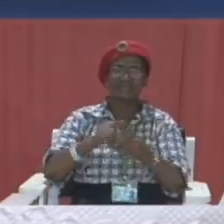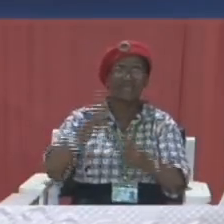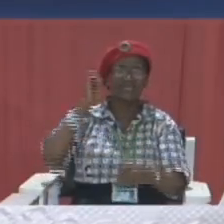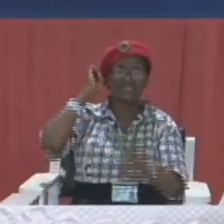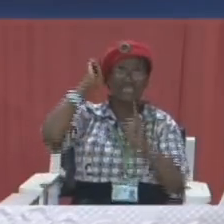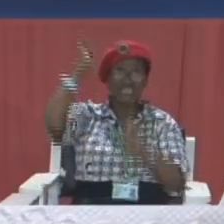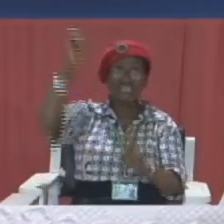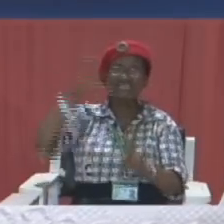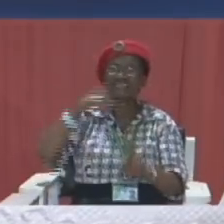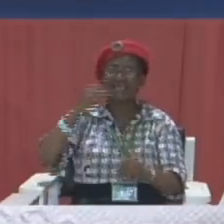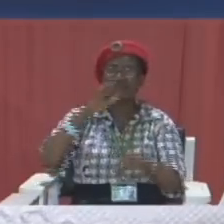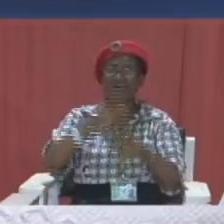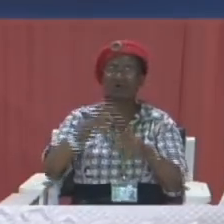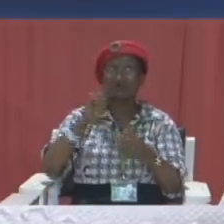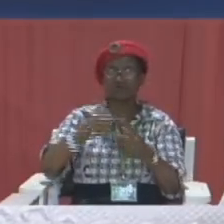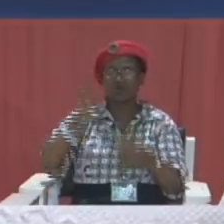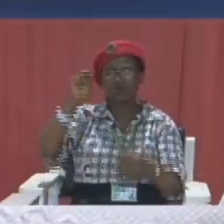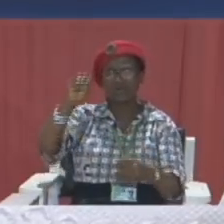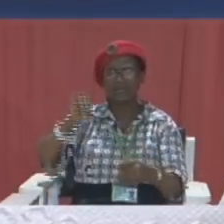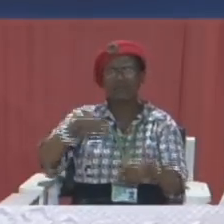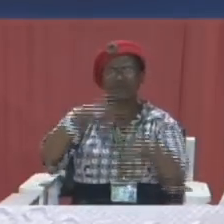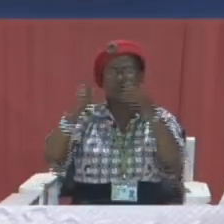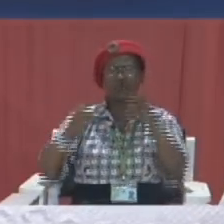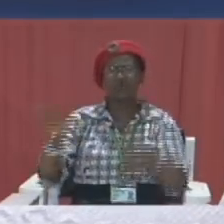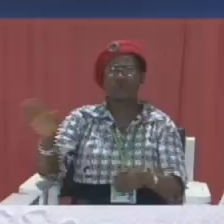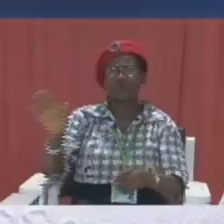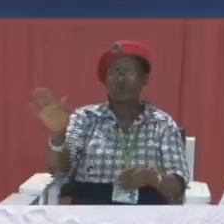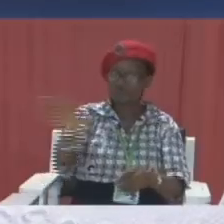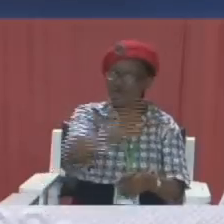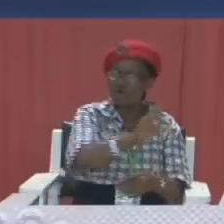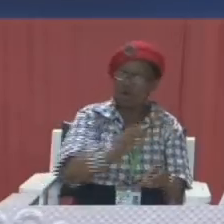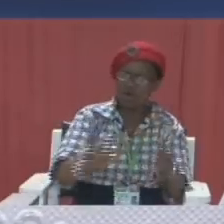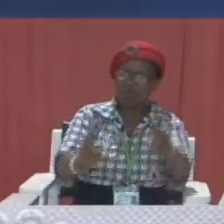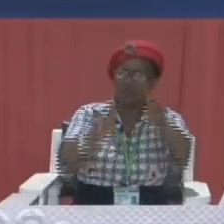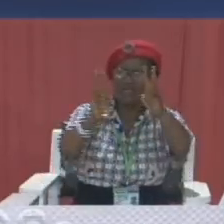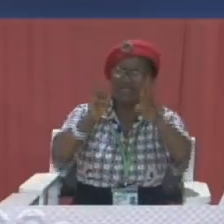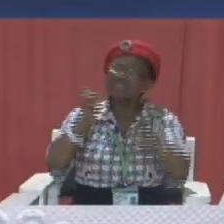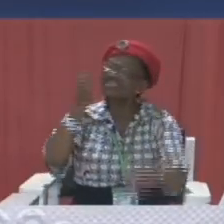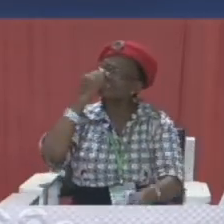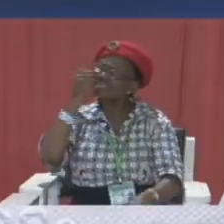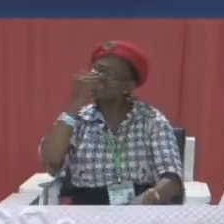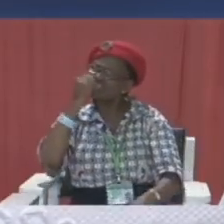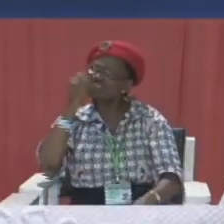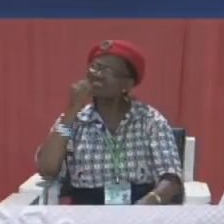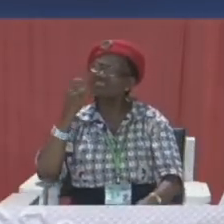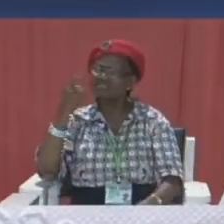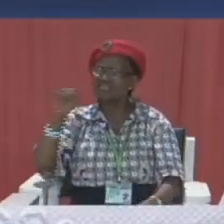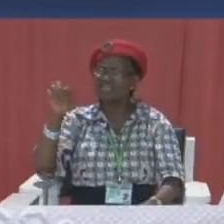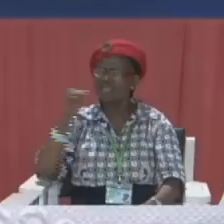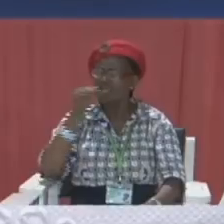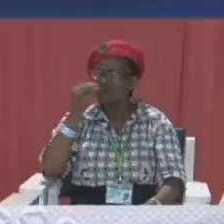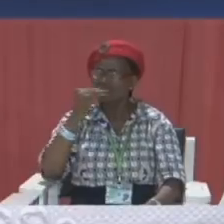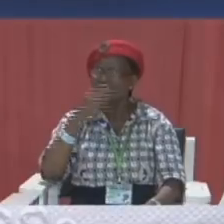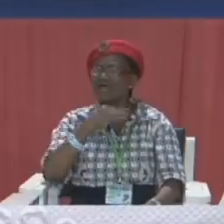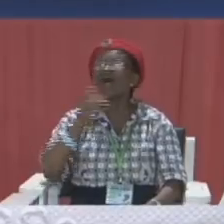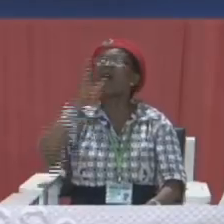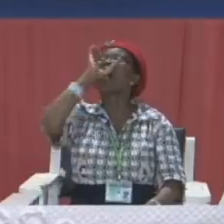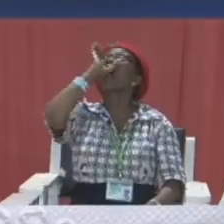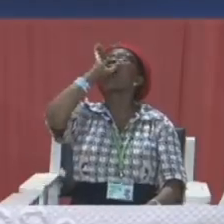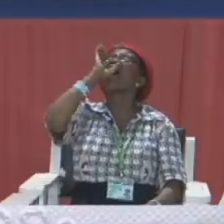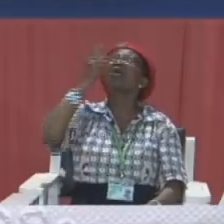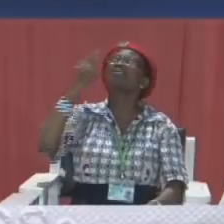them, go your way, eat the fat, and drink the